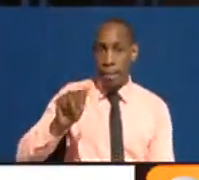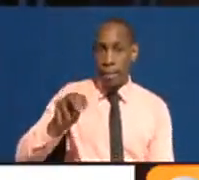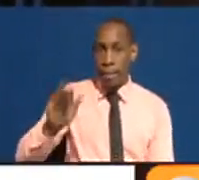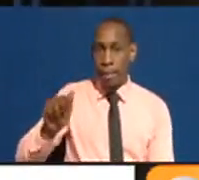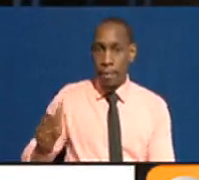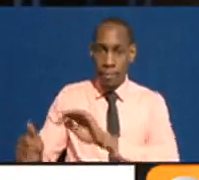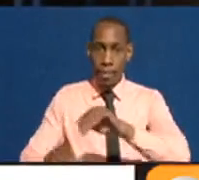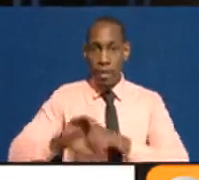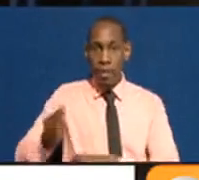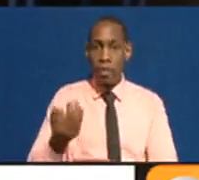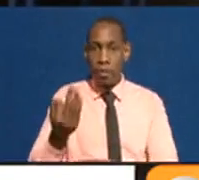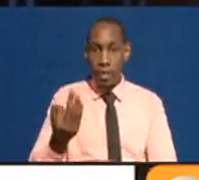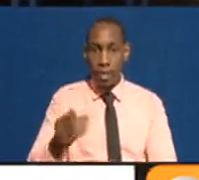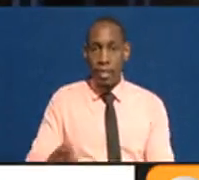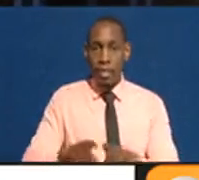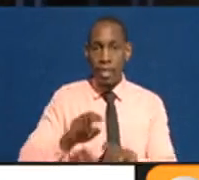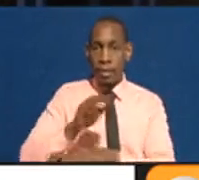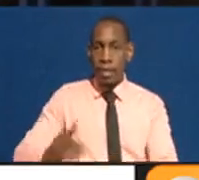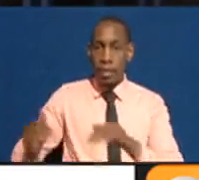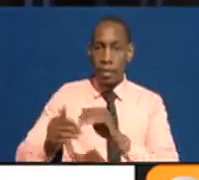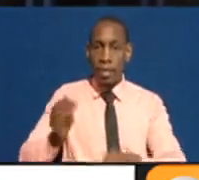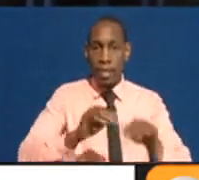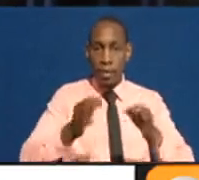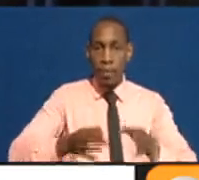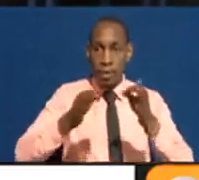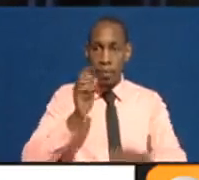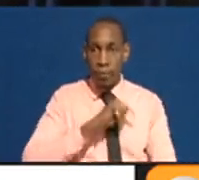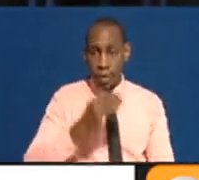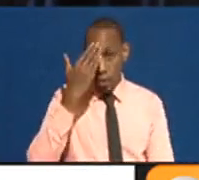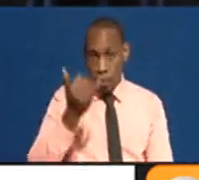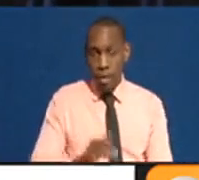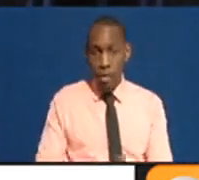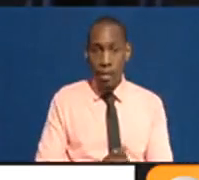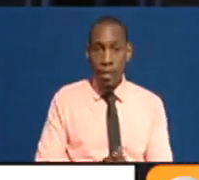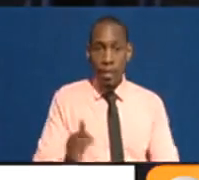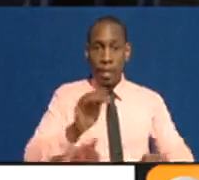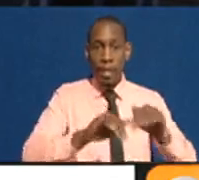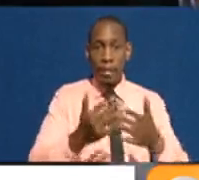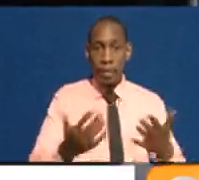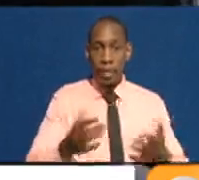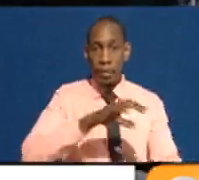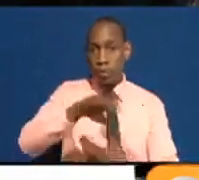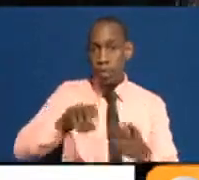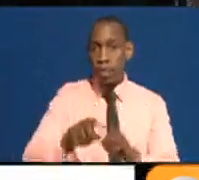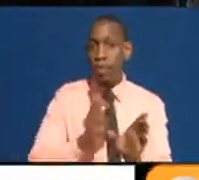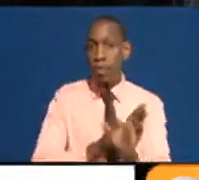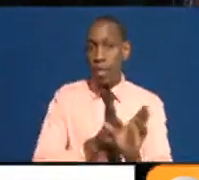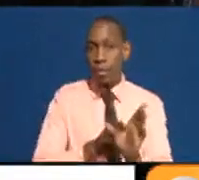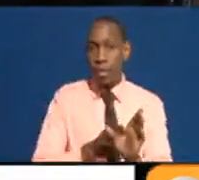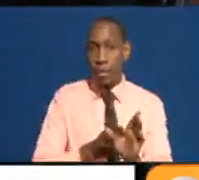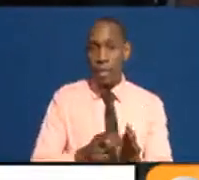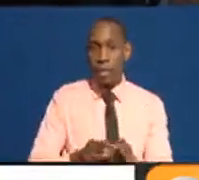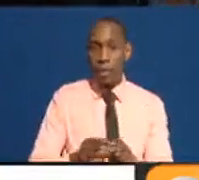Three other constituencies where the National Assembly election was postponed owing to ballot paper mix-up will also participate in the